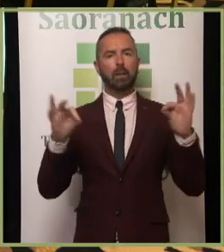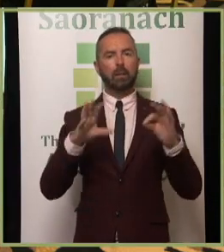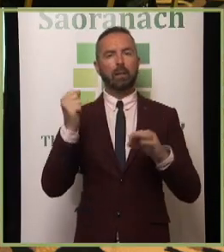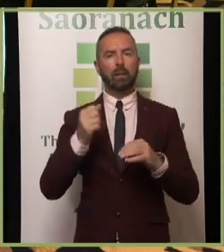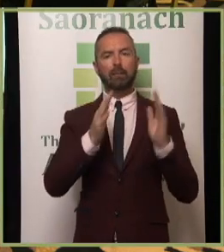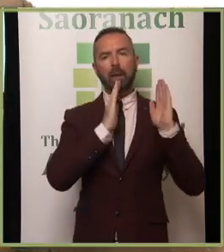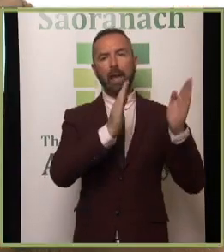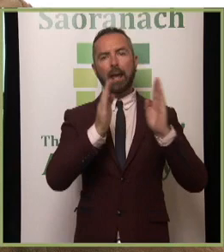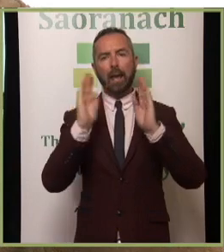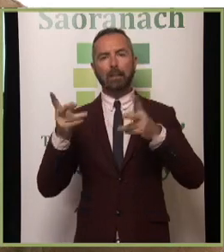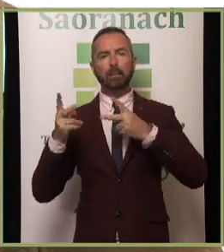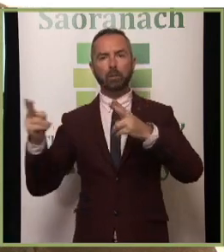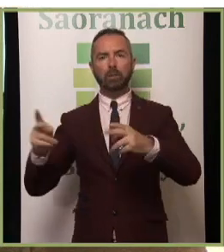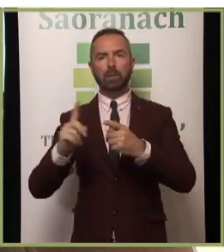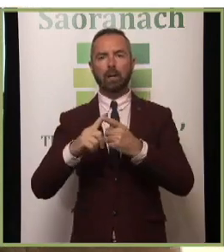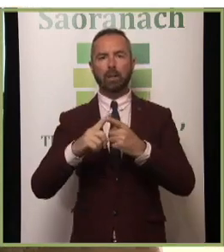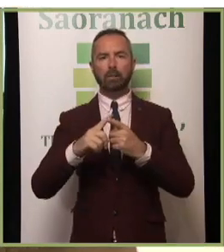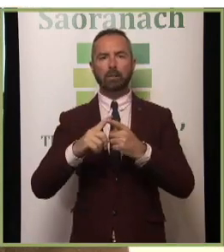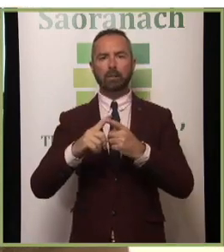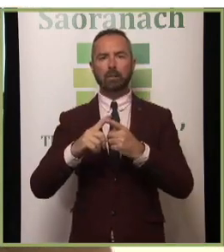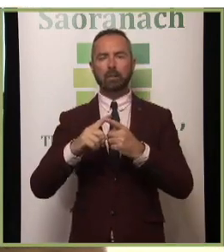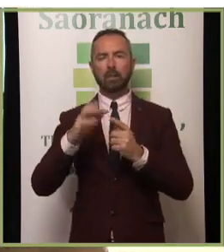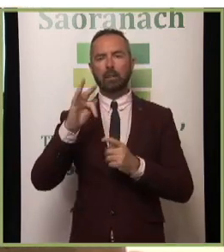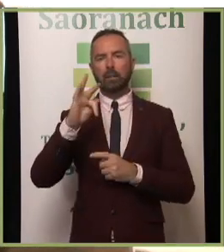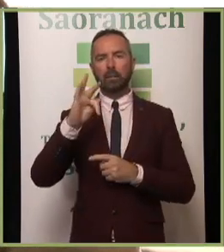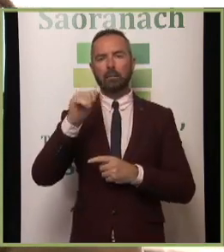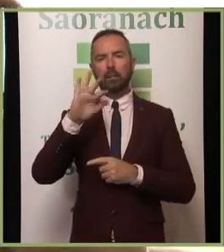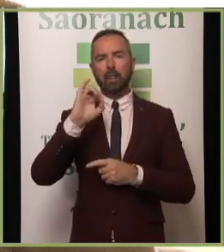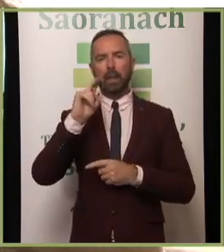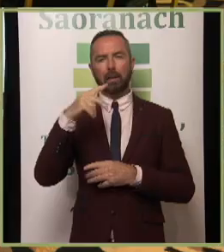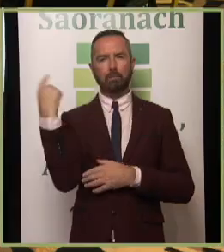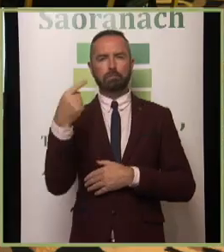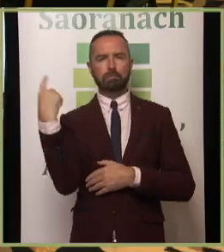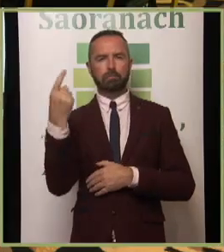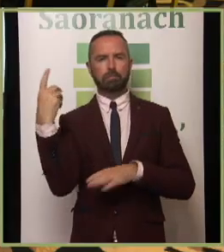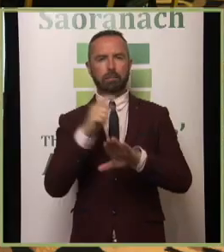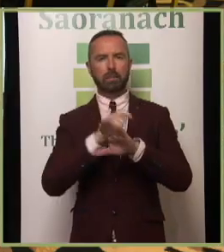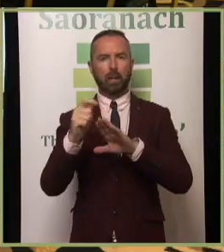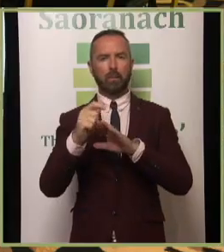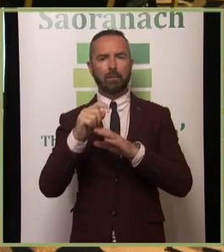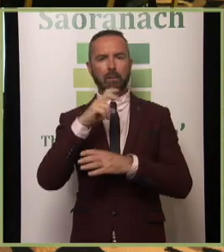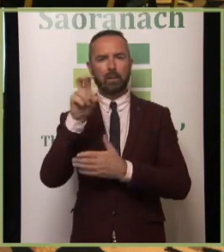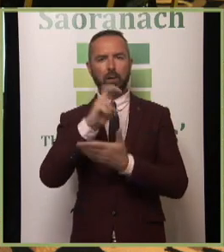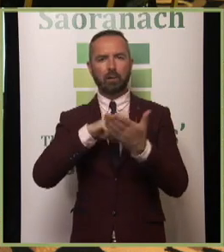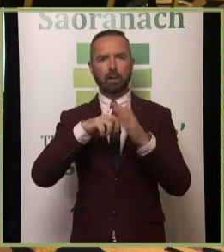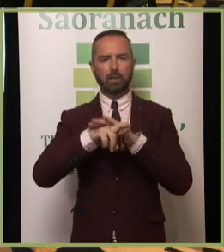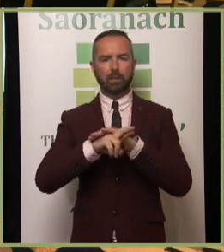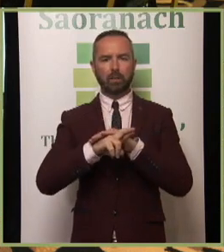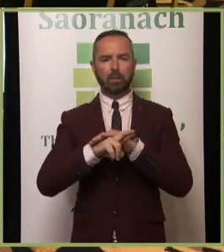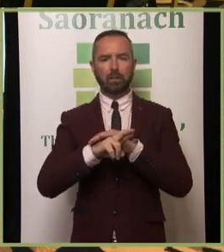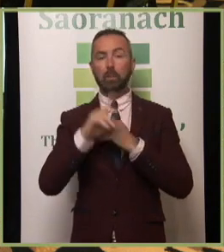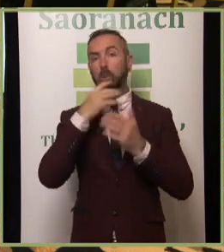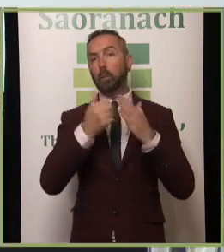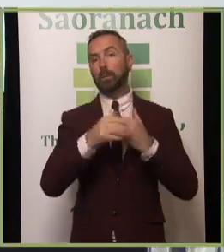flail mower contractors, which is specific kind of hedge cutting. And then if I didn't use a flail mower, but if I used